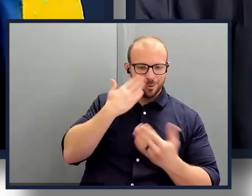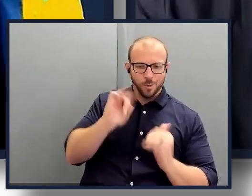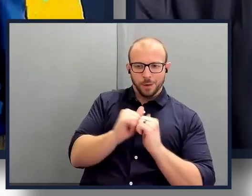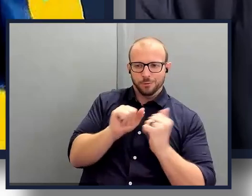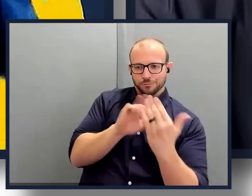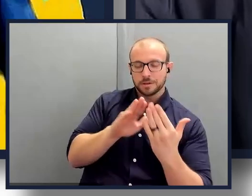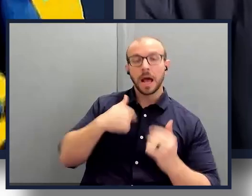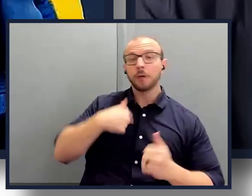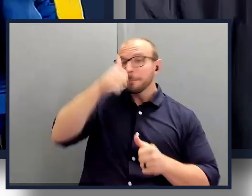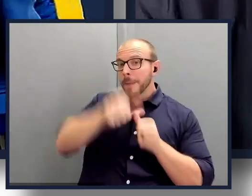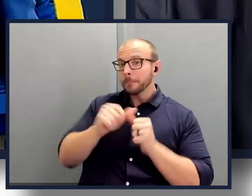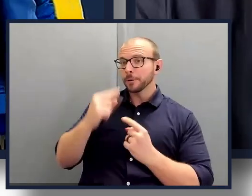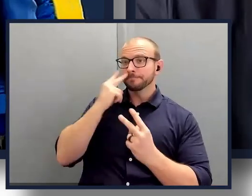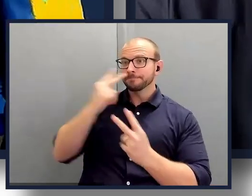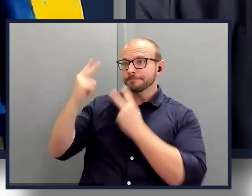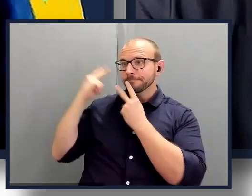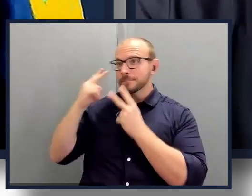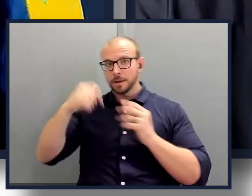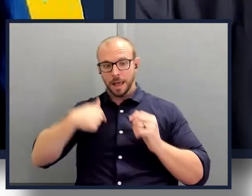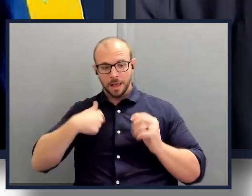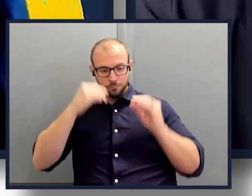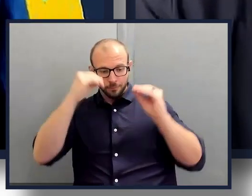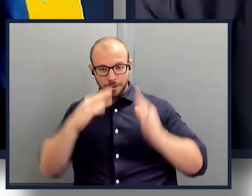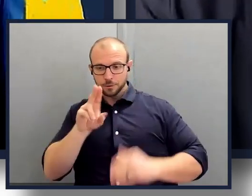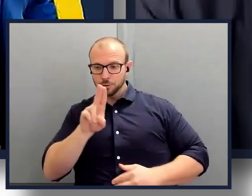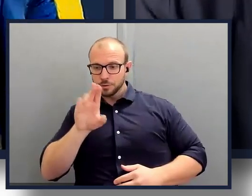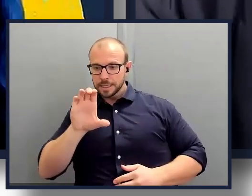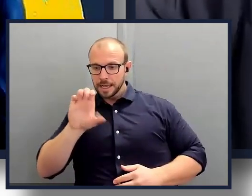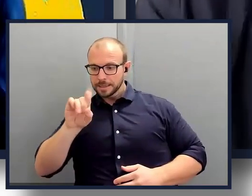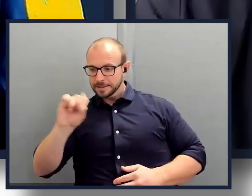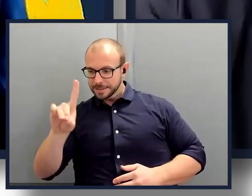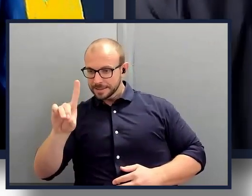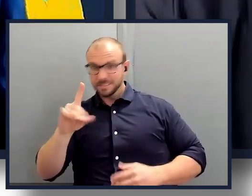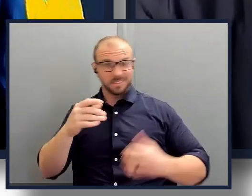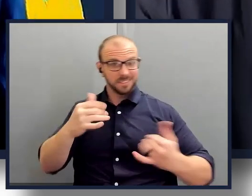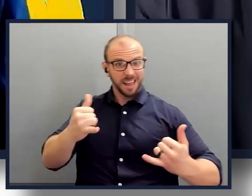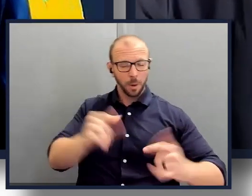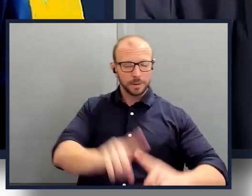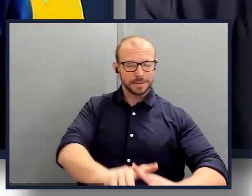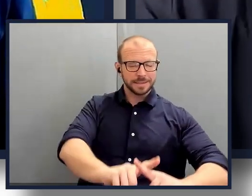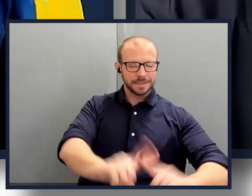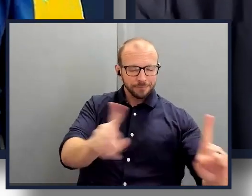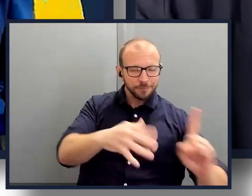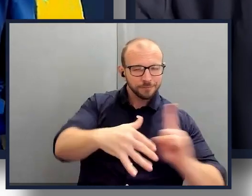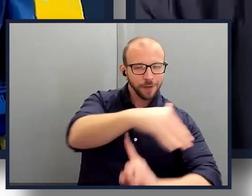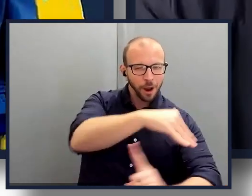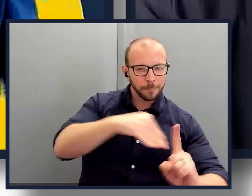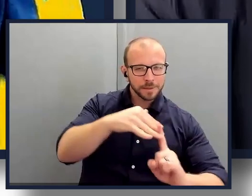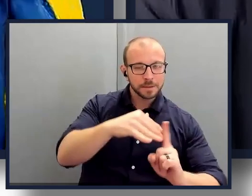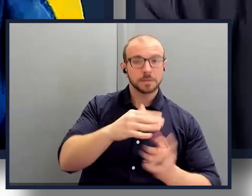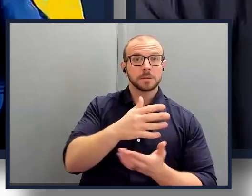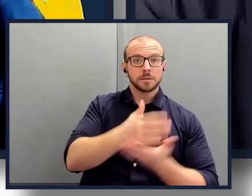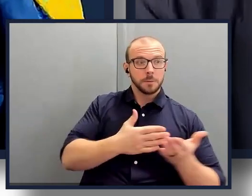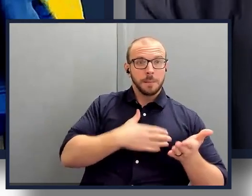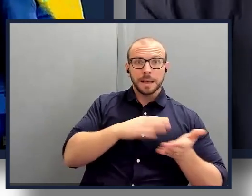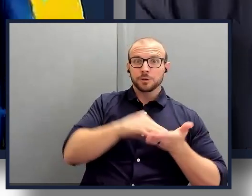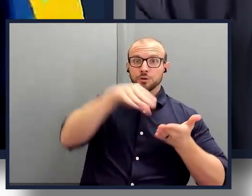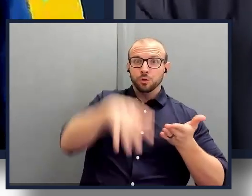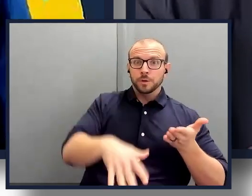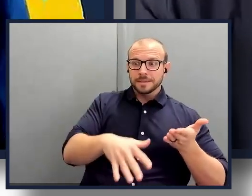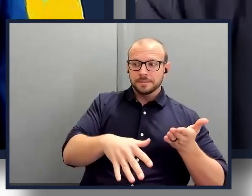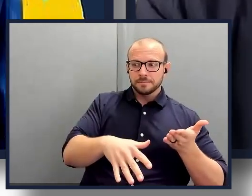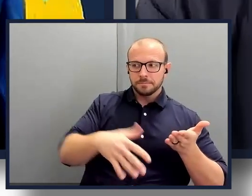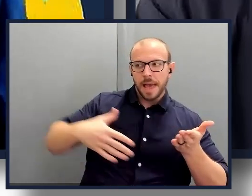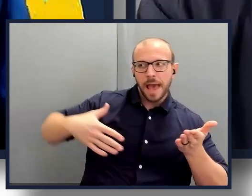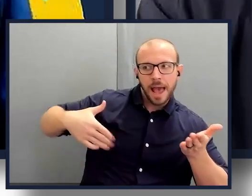the classroom is just a totally different environment. I have students who've never read a book. They don't read books. They don't